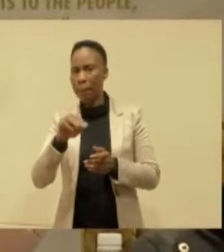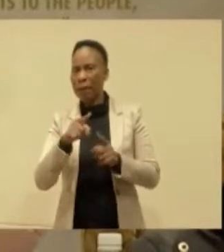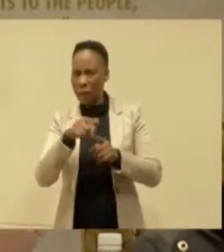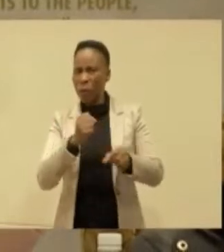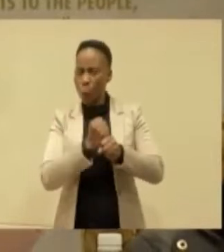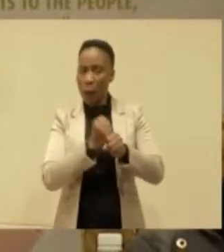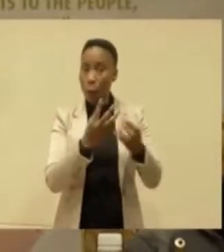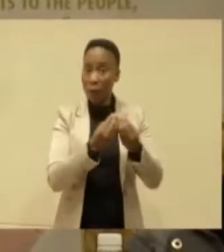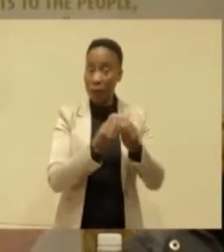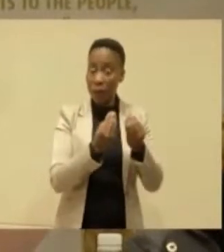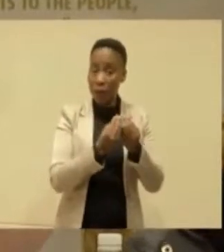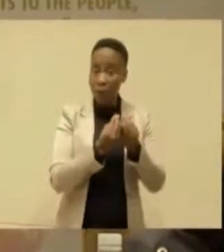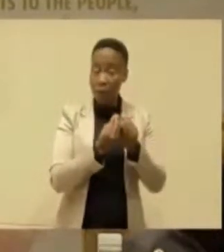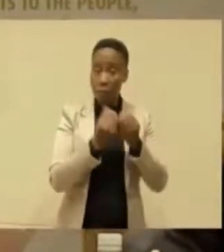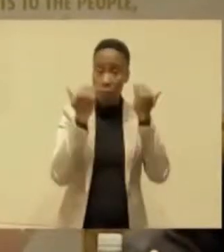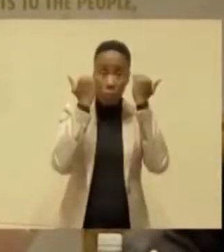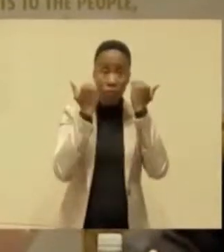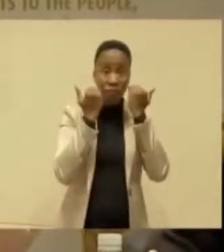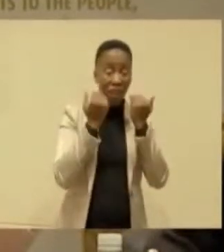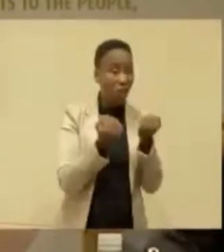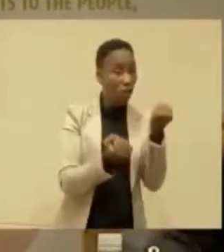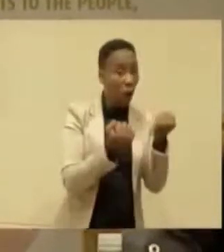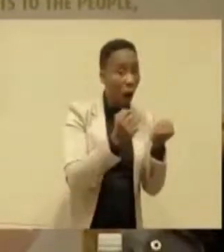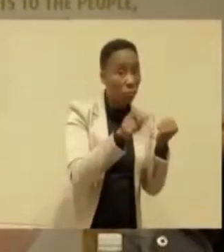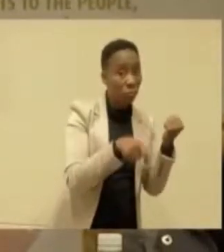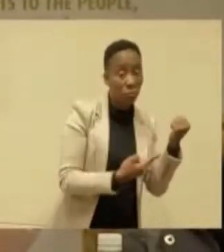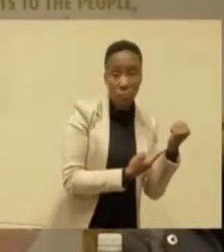judge death dead ex